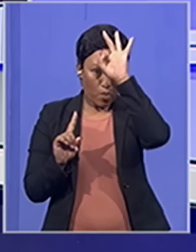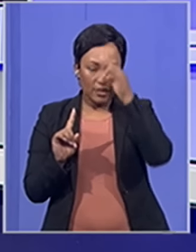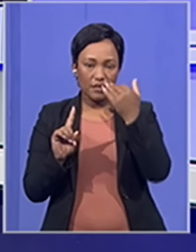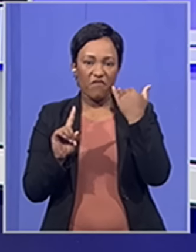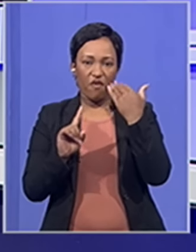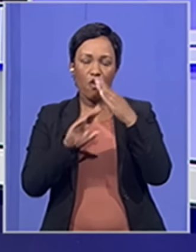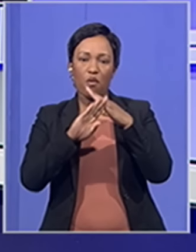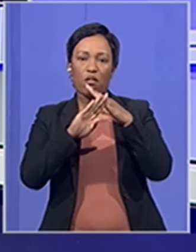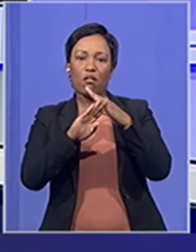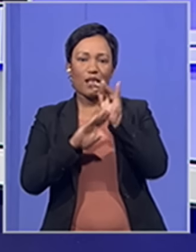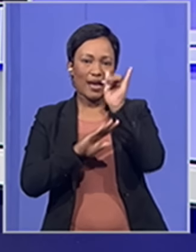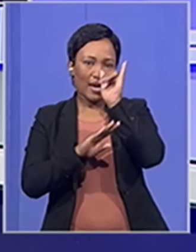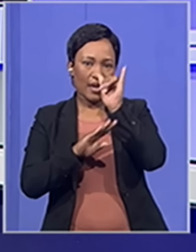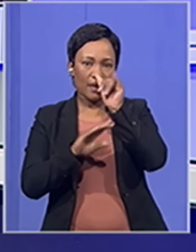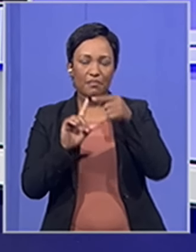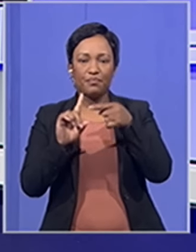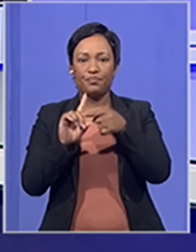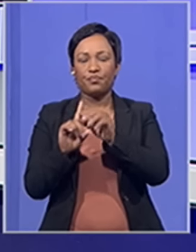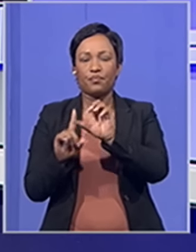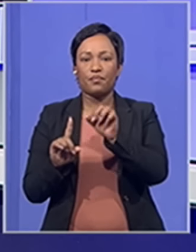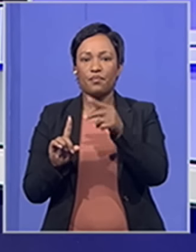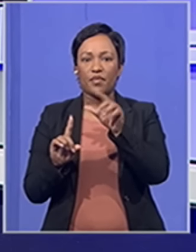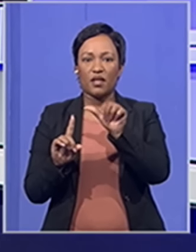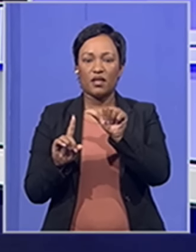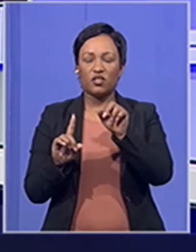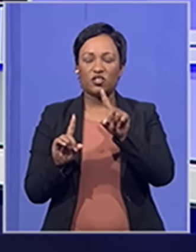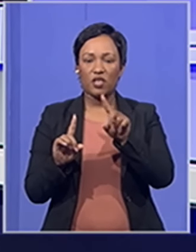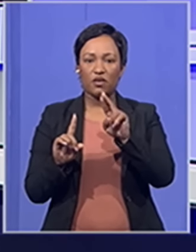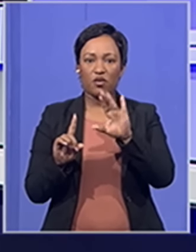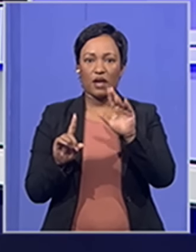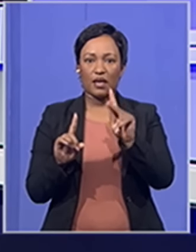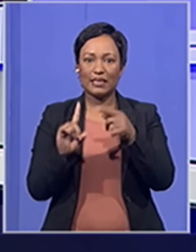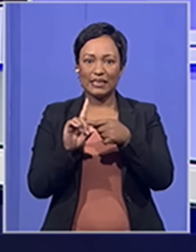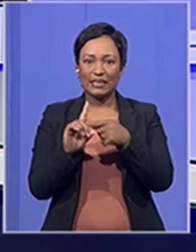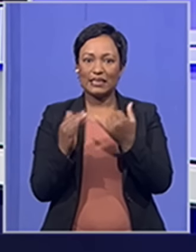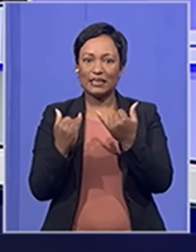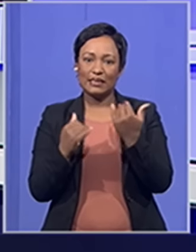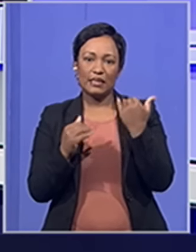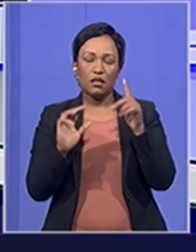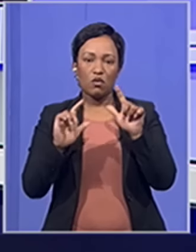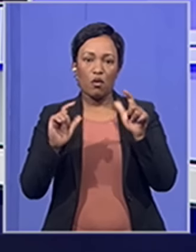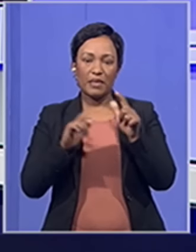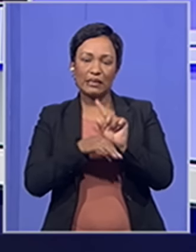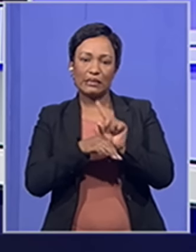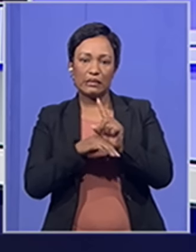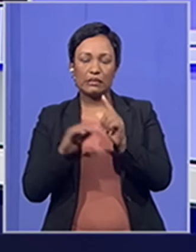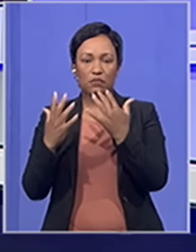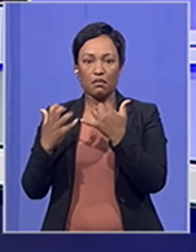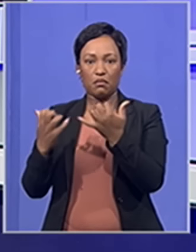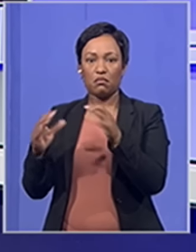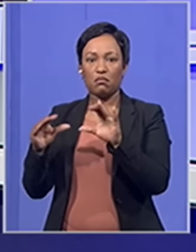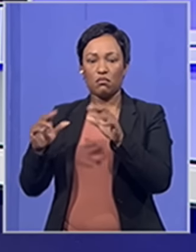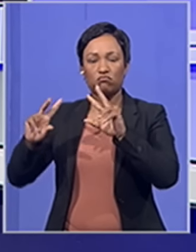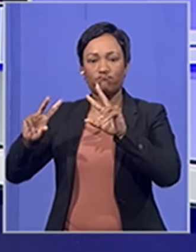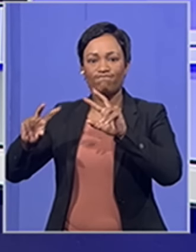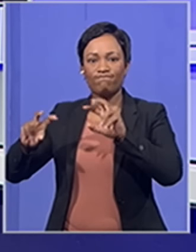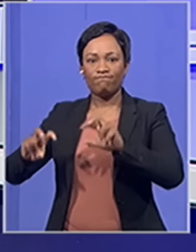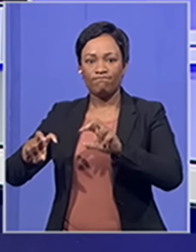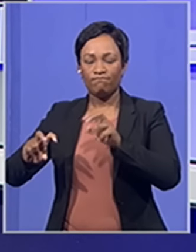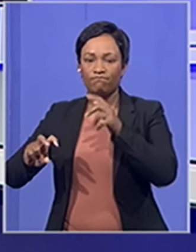bosenyi Lieutenant General Shadrack Sibiya a re go tsaya karolo mo komiting ya nakwana e batlisisa magatwe a tlhagisitsweng ke